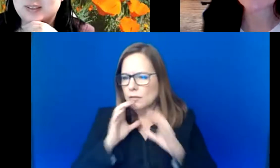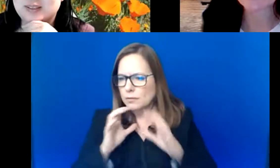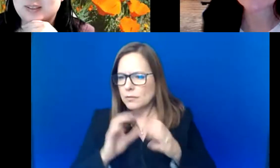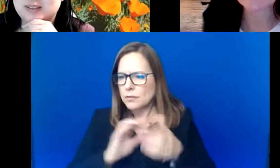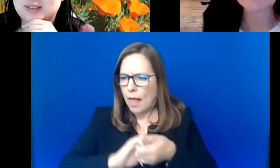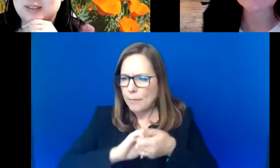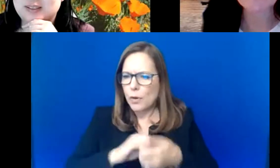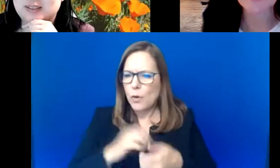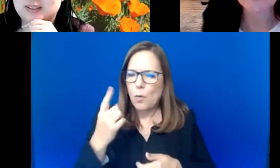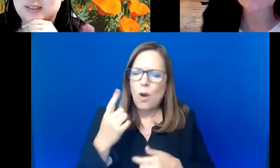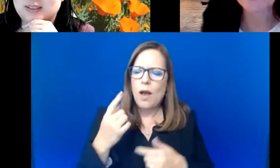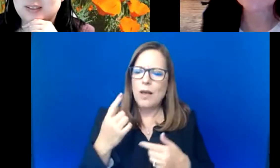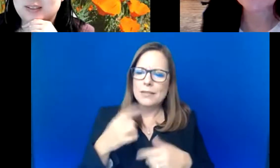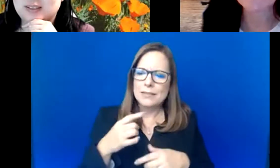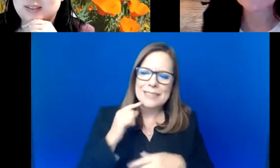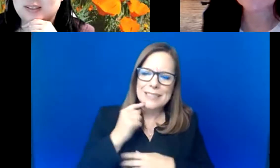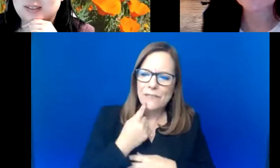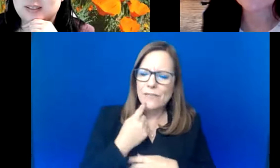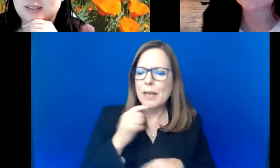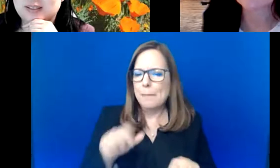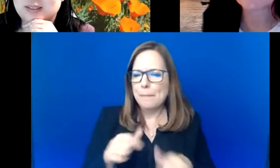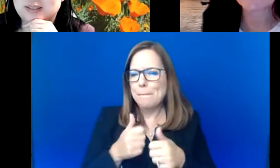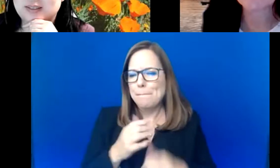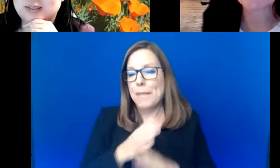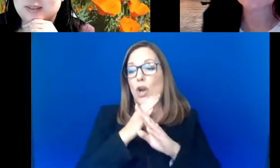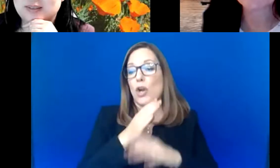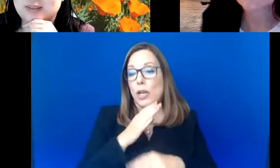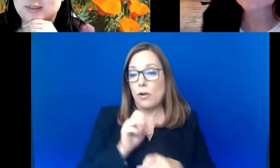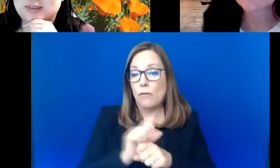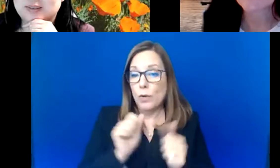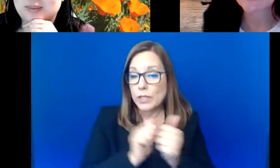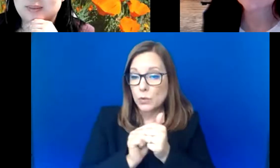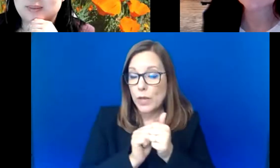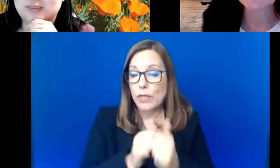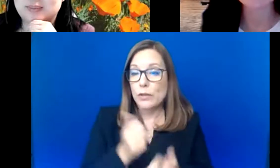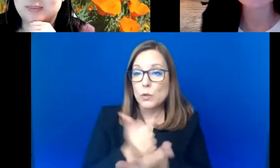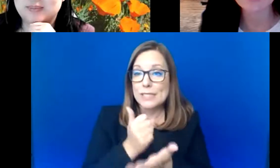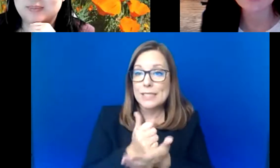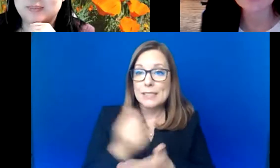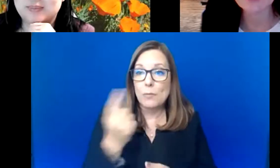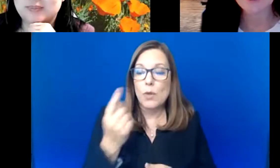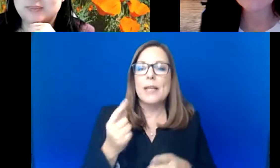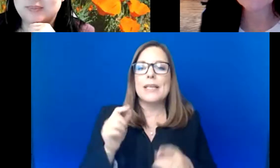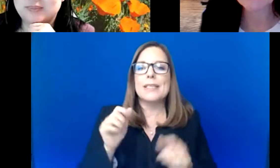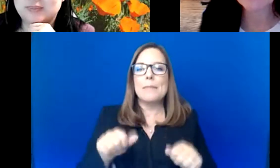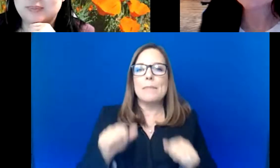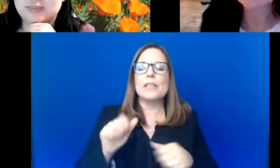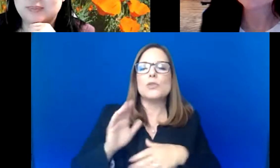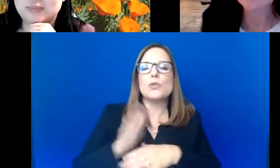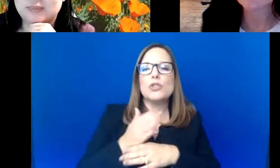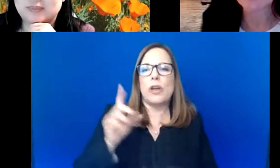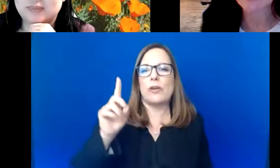significant barriers to service providers working together to assist an individual is the ability to share data. How can we